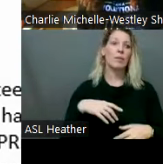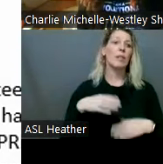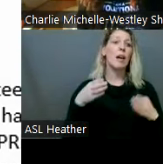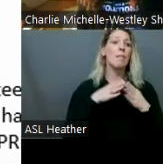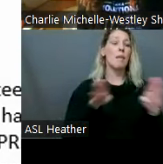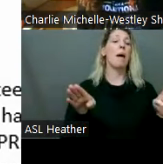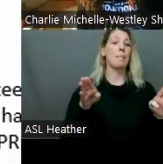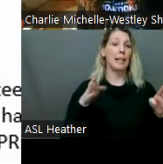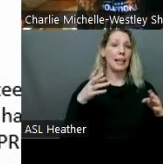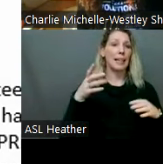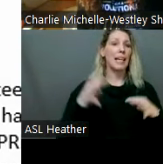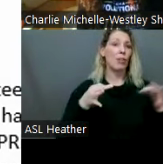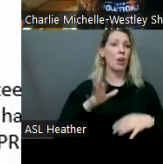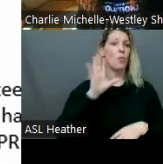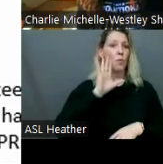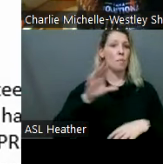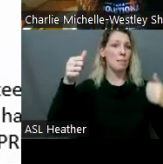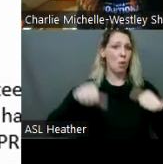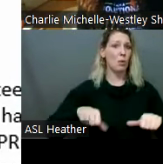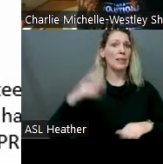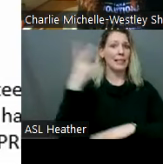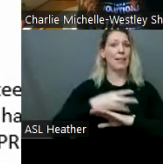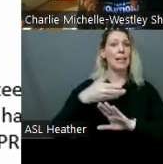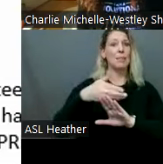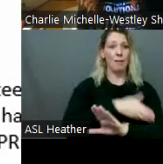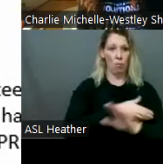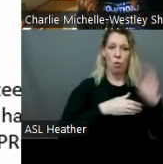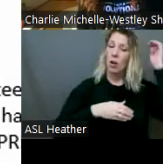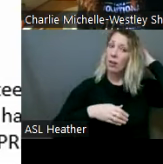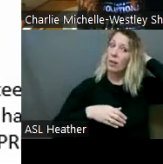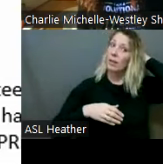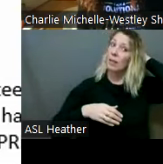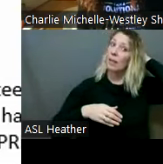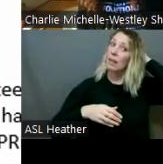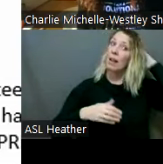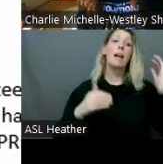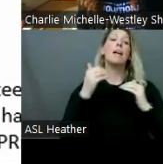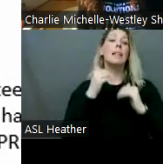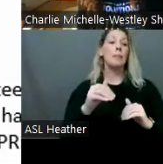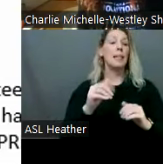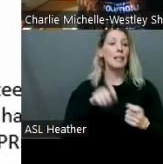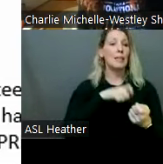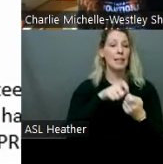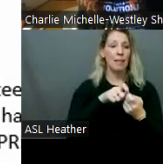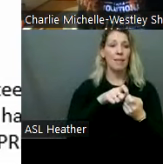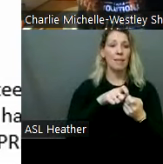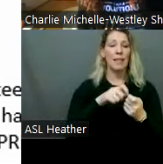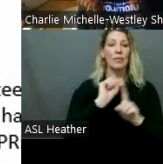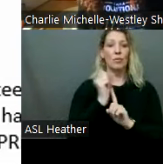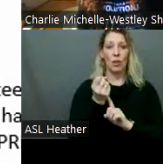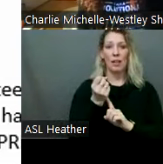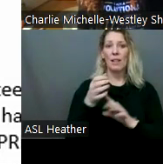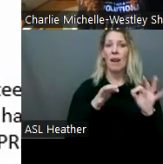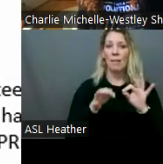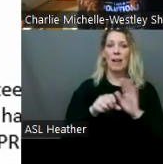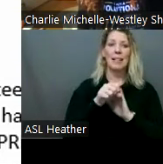be posted at least 7 business days before the hearing date. 2, in limited specific circumstances defined by state or federal law,